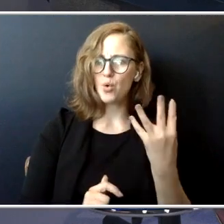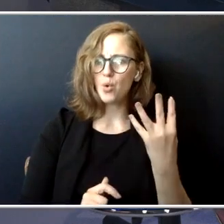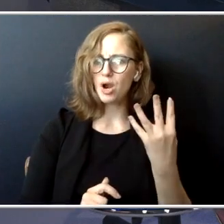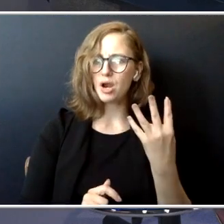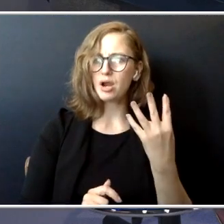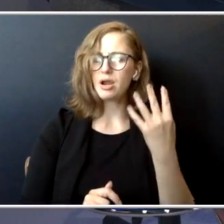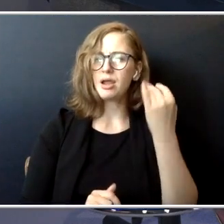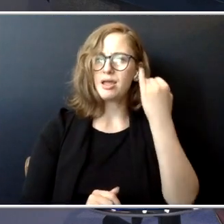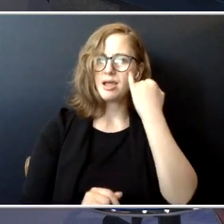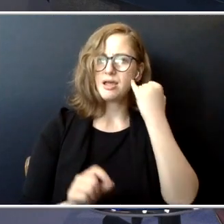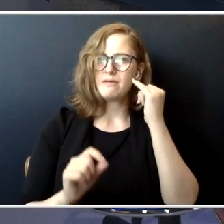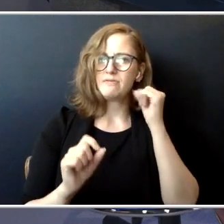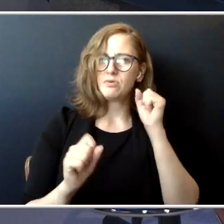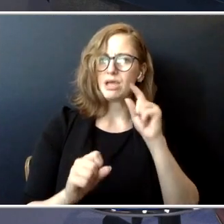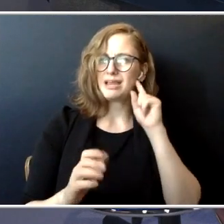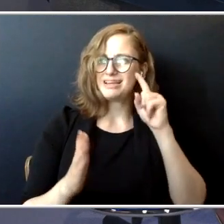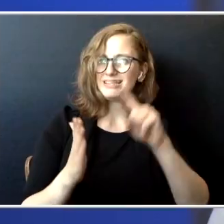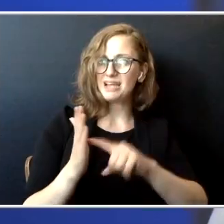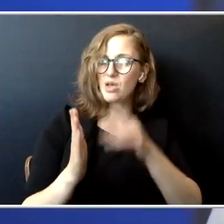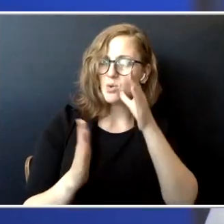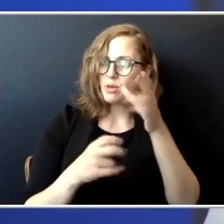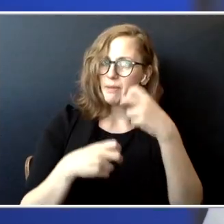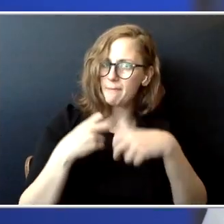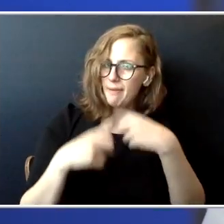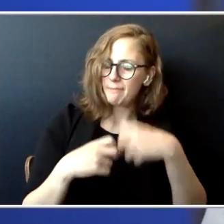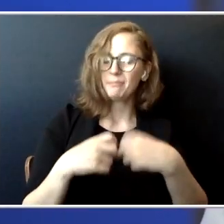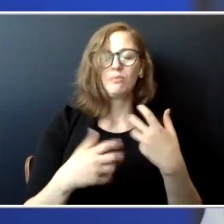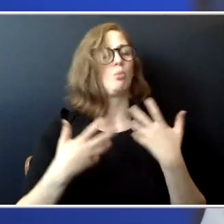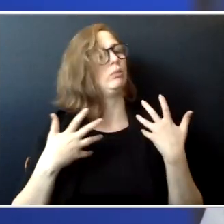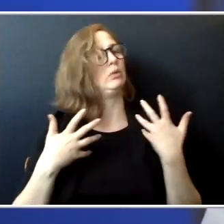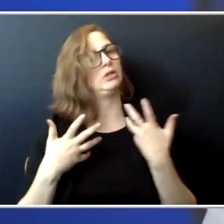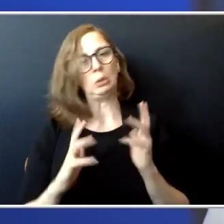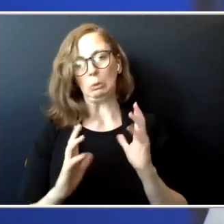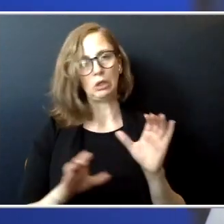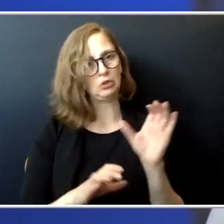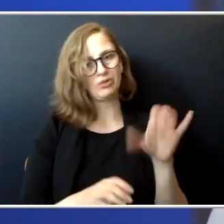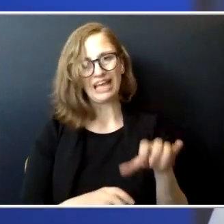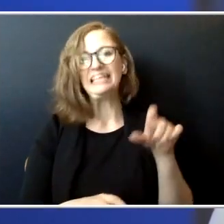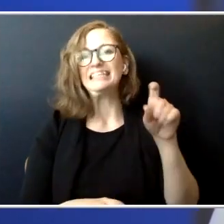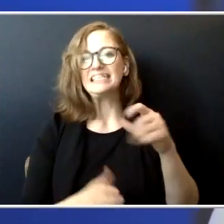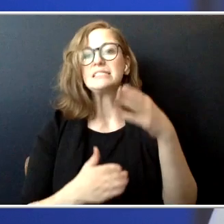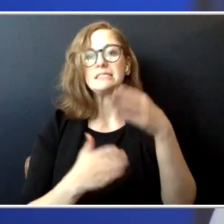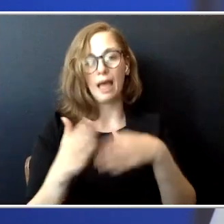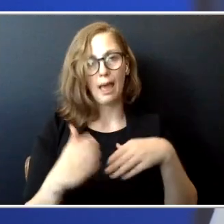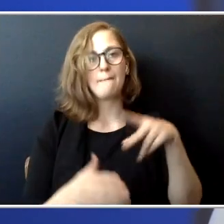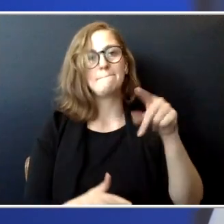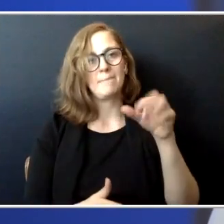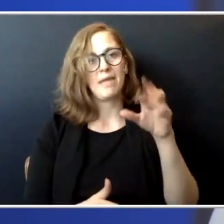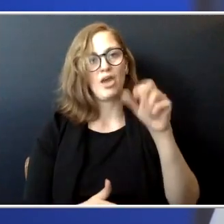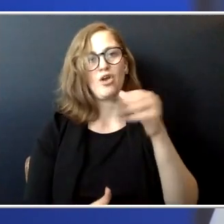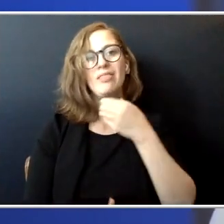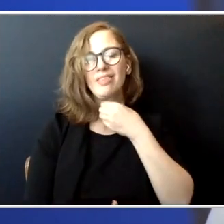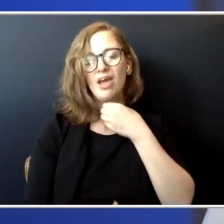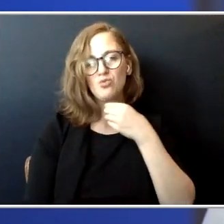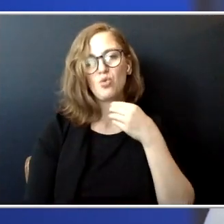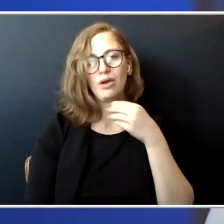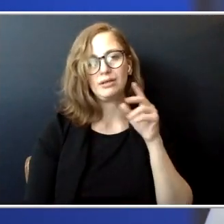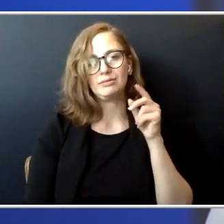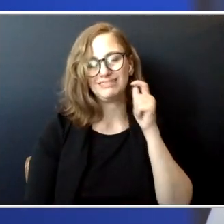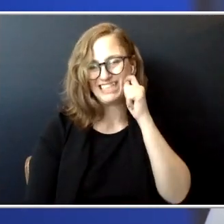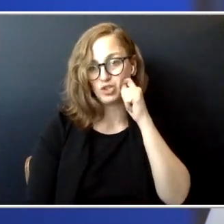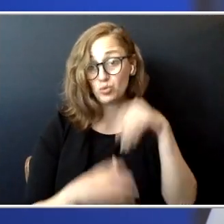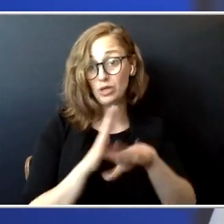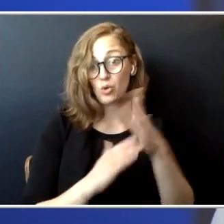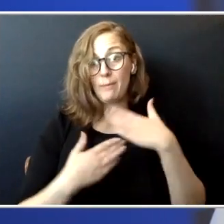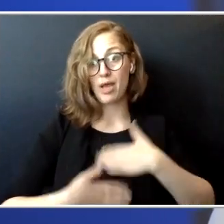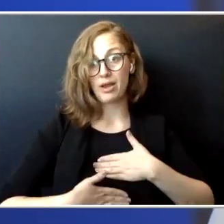problem in others. We don't want to do that because you do need some parathyroid tissue in your body. Otherwise, you have extremely low calcium levels, which can be